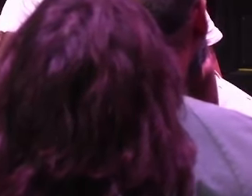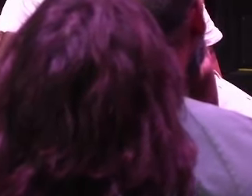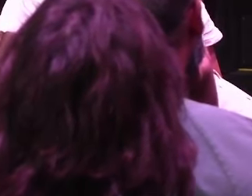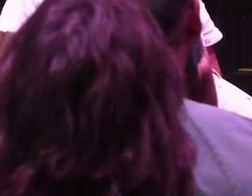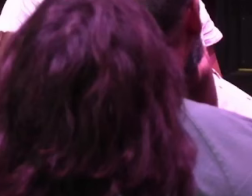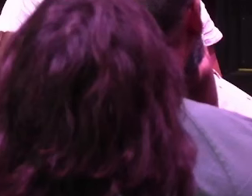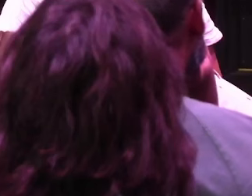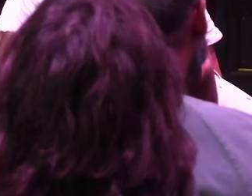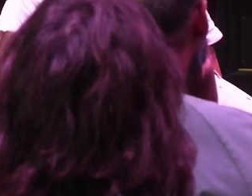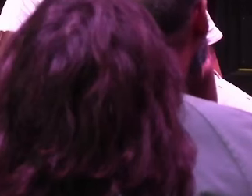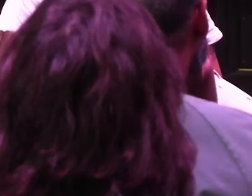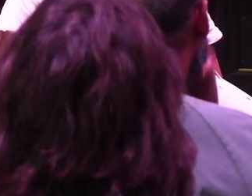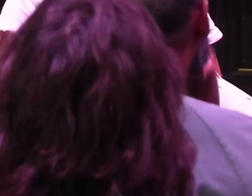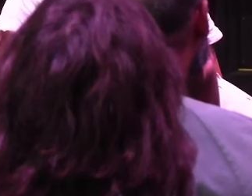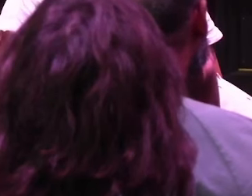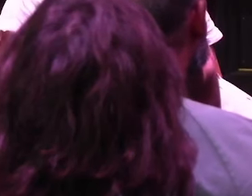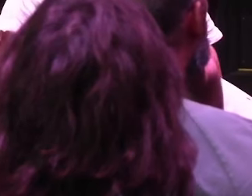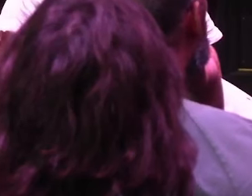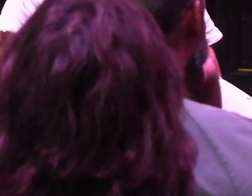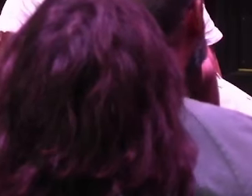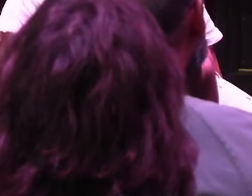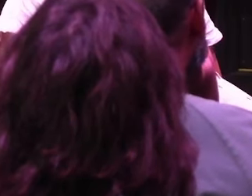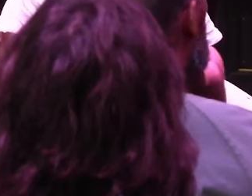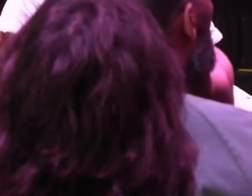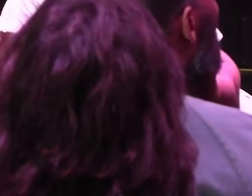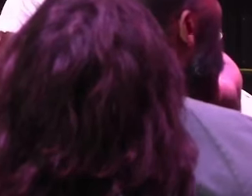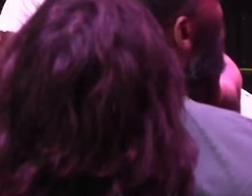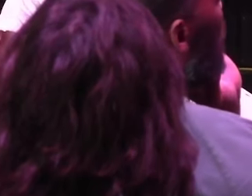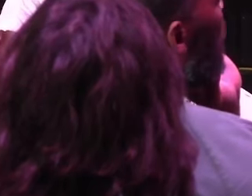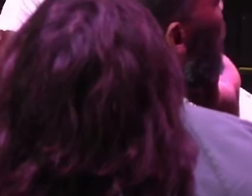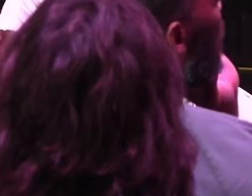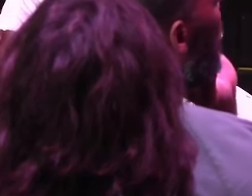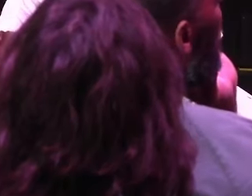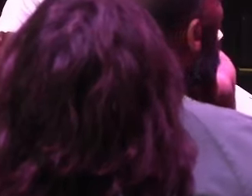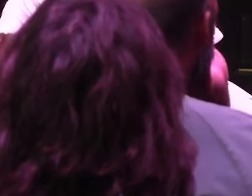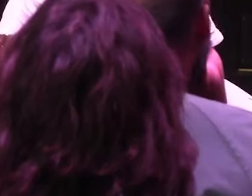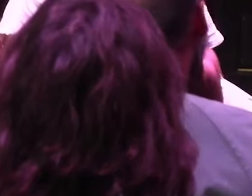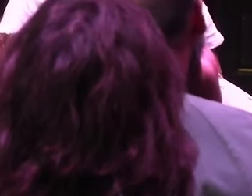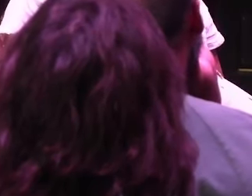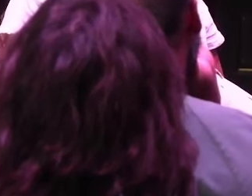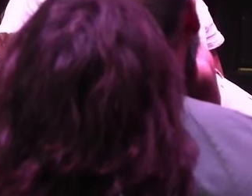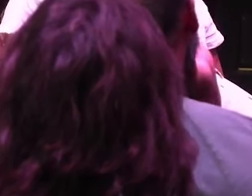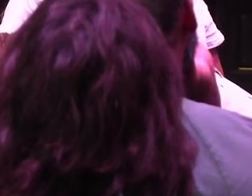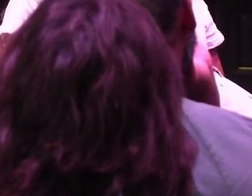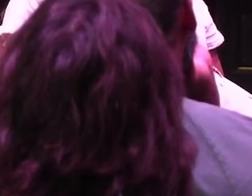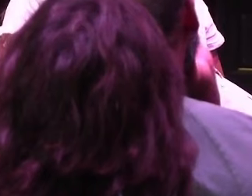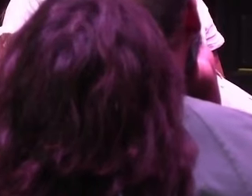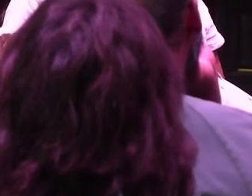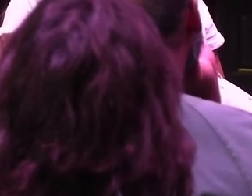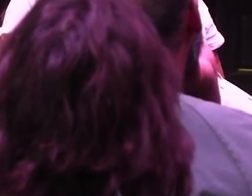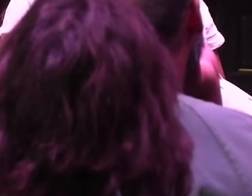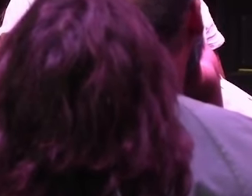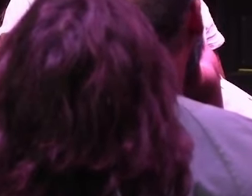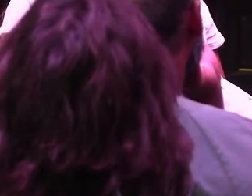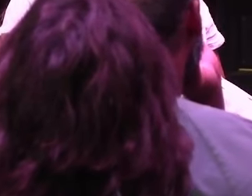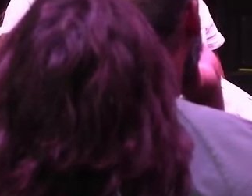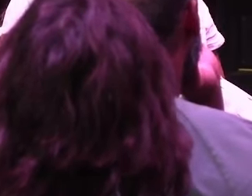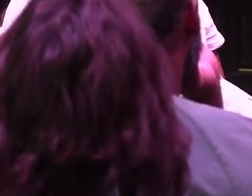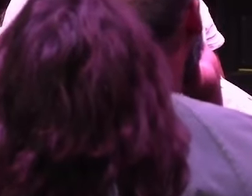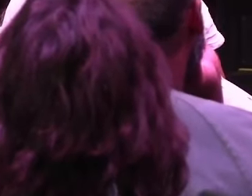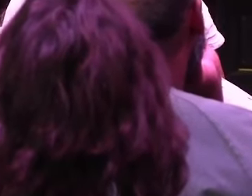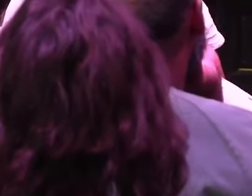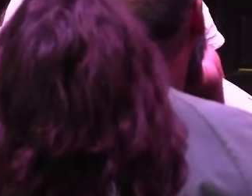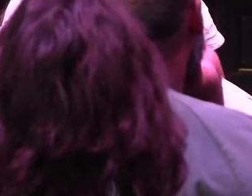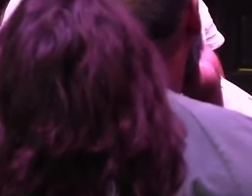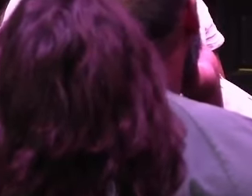look unprofessional. So this idea that if we're talking about public good, it has